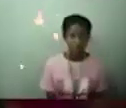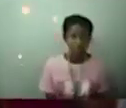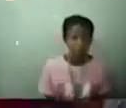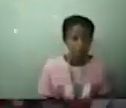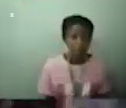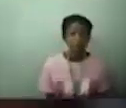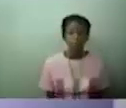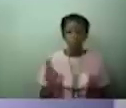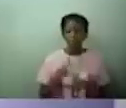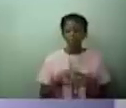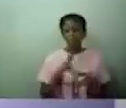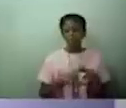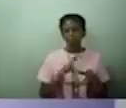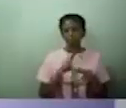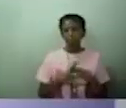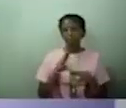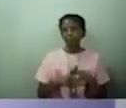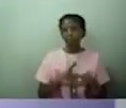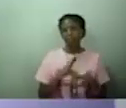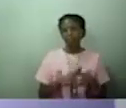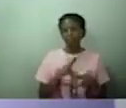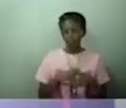resume my seat. Still in the mood of